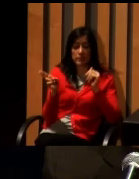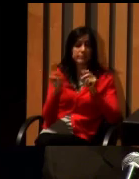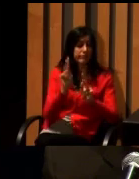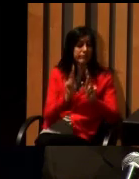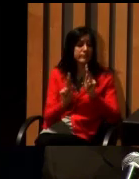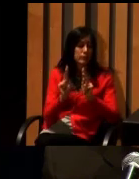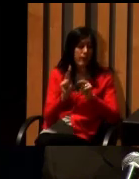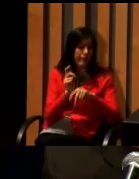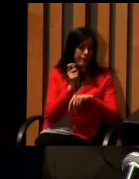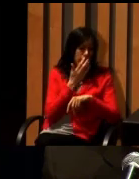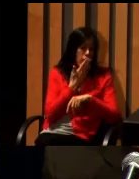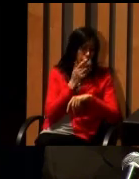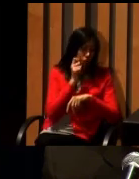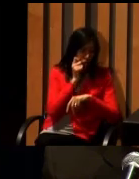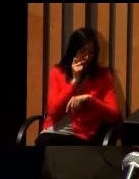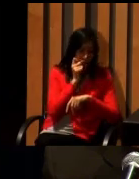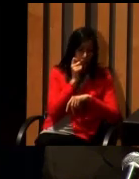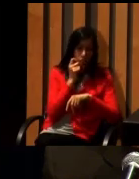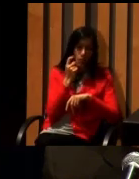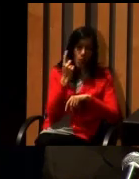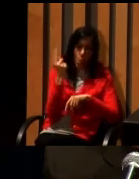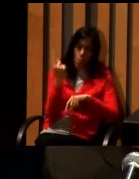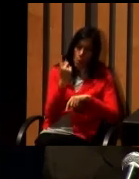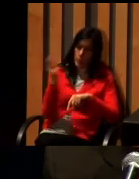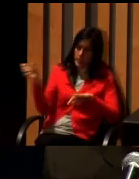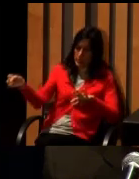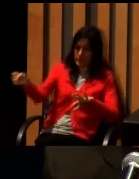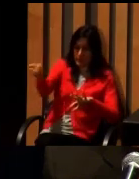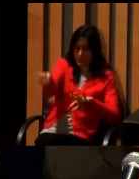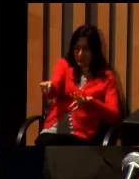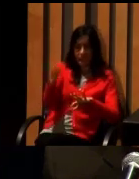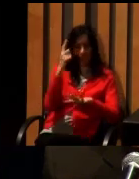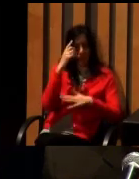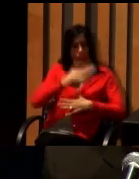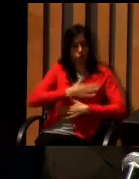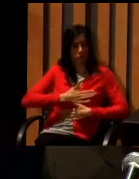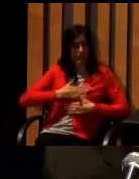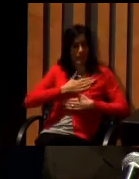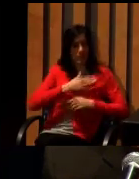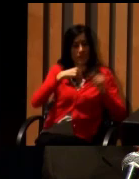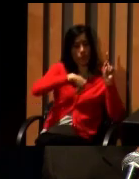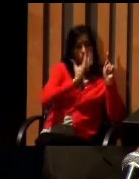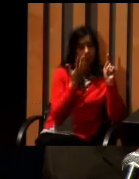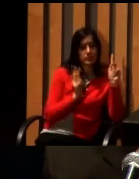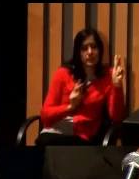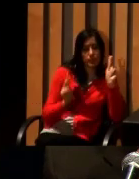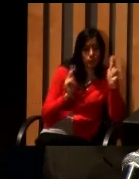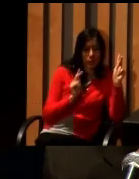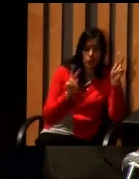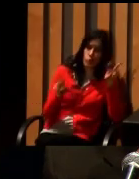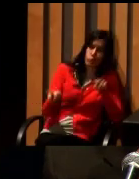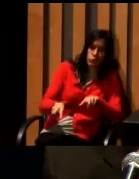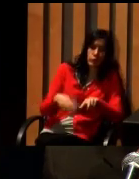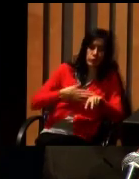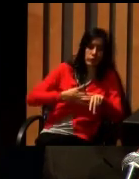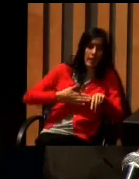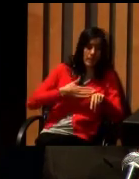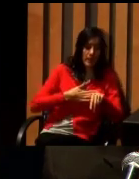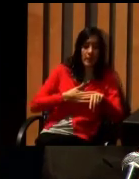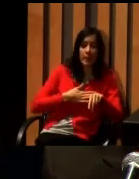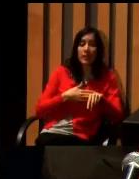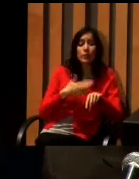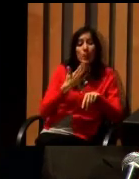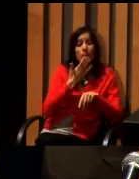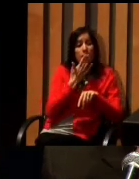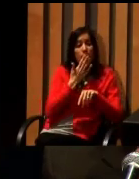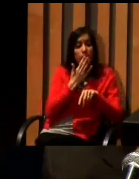have always been put there for the entertainment of white folks. And when people of color could not